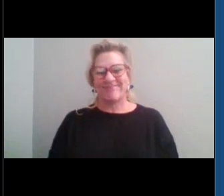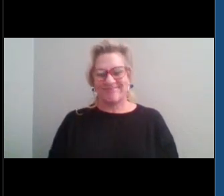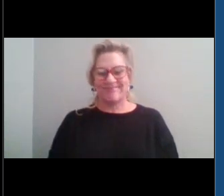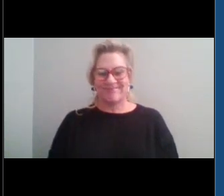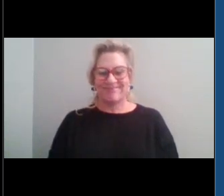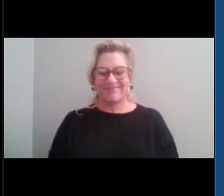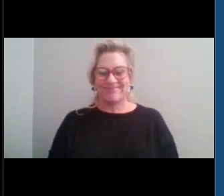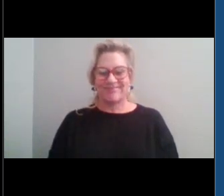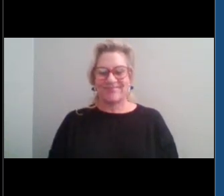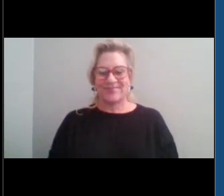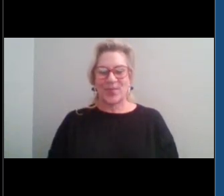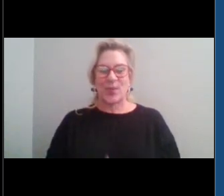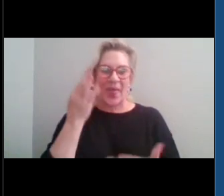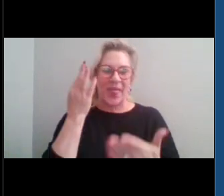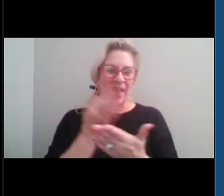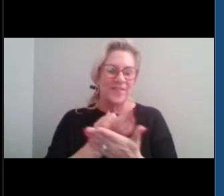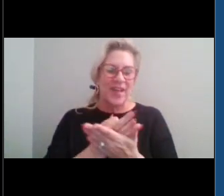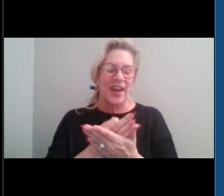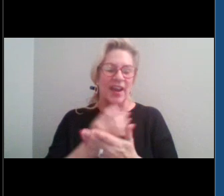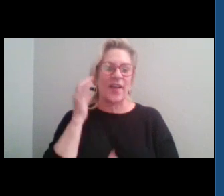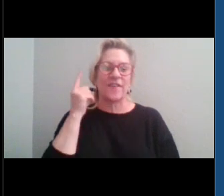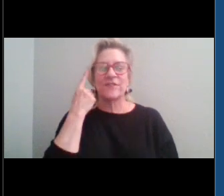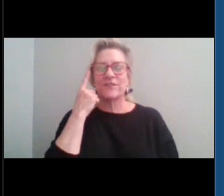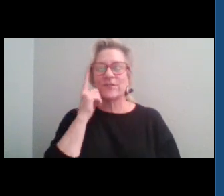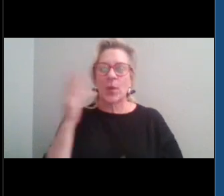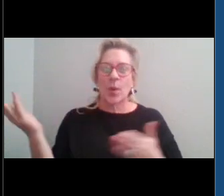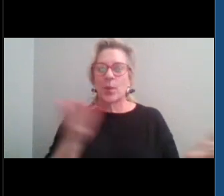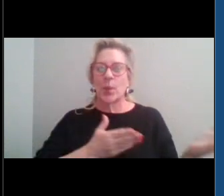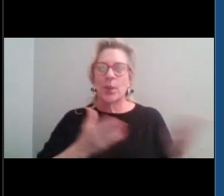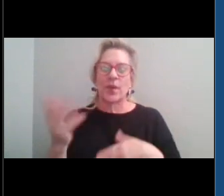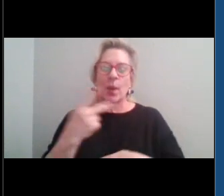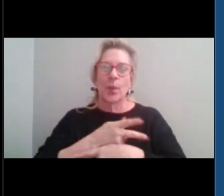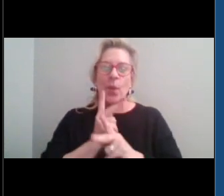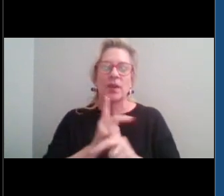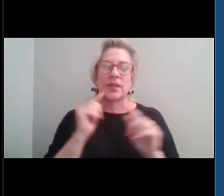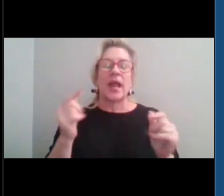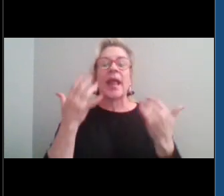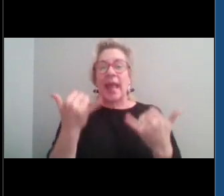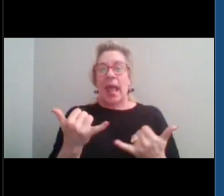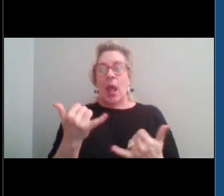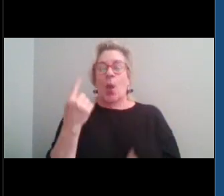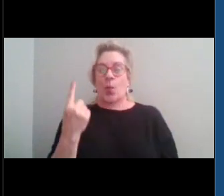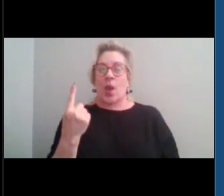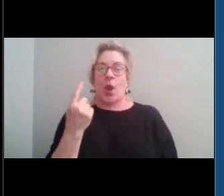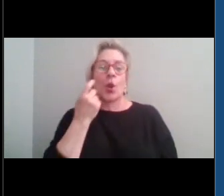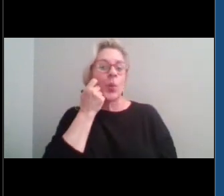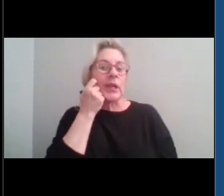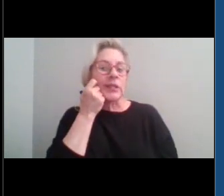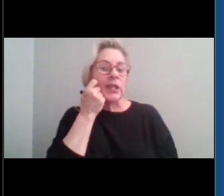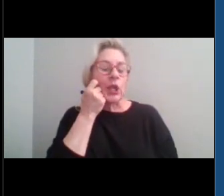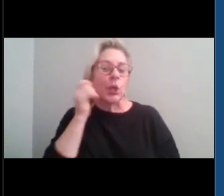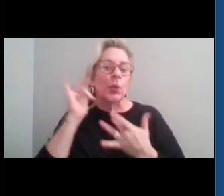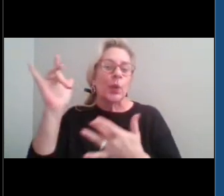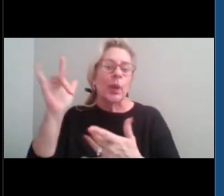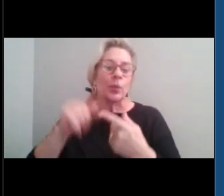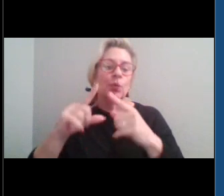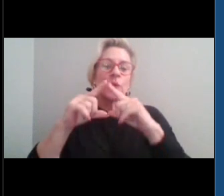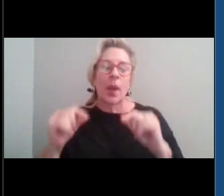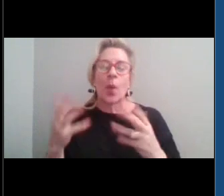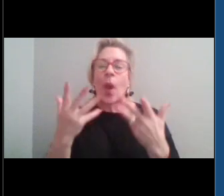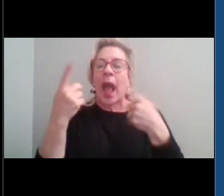freight funding in our state as well. Now to these 2 recent trips, one a trip to Japan. I think part of what's happening this